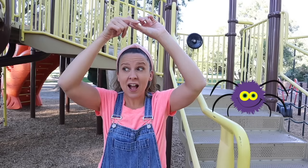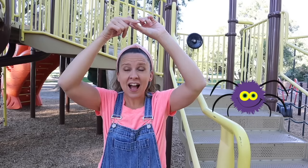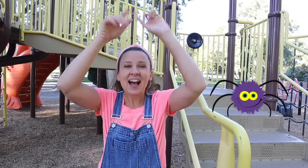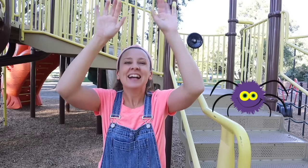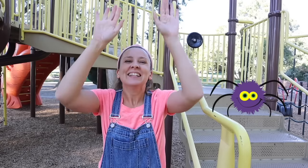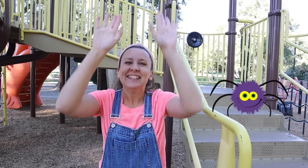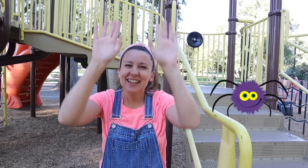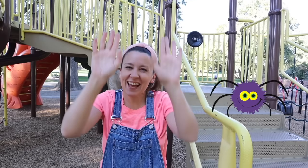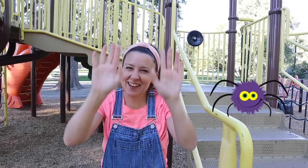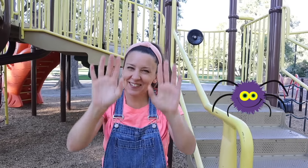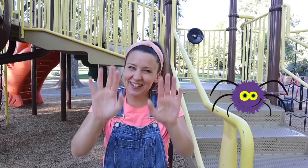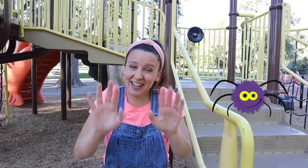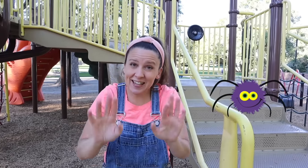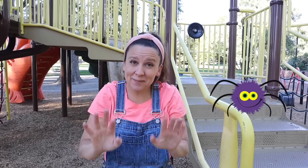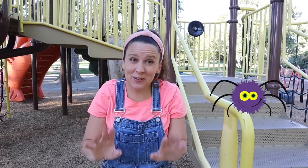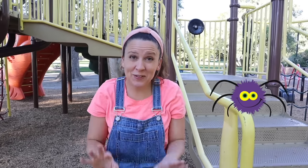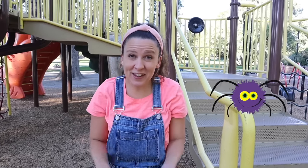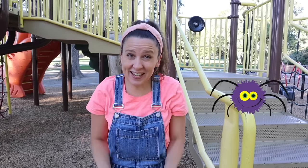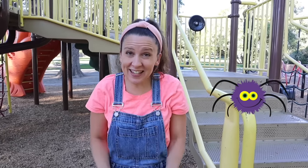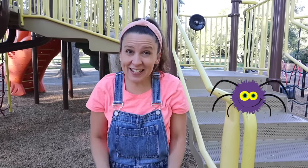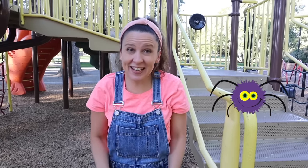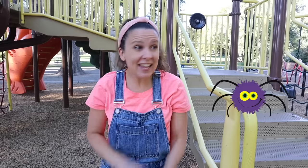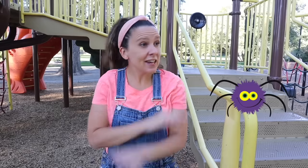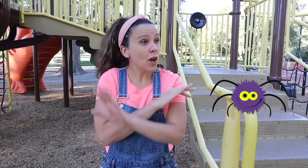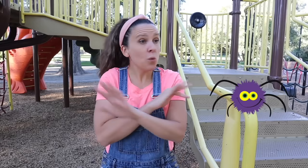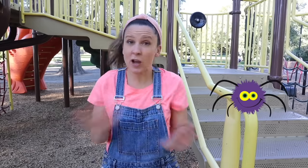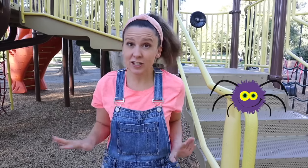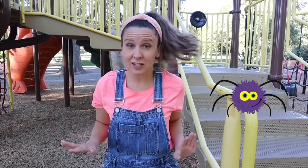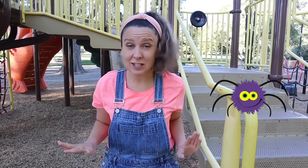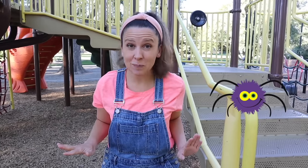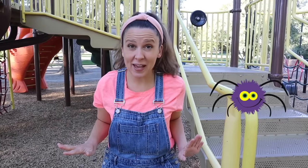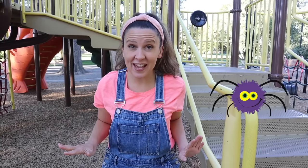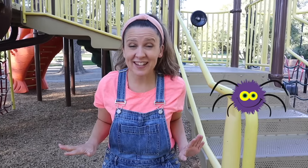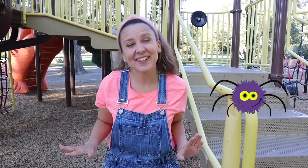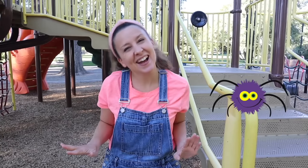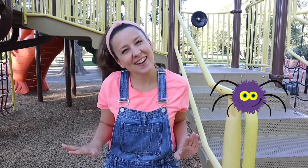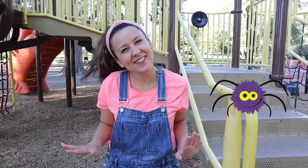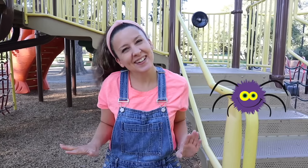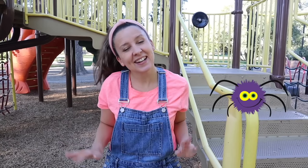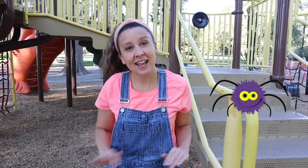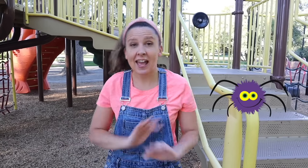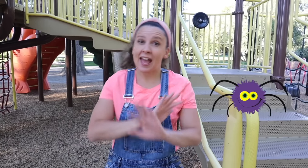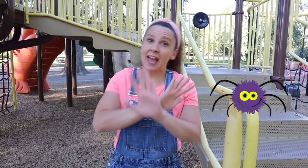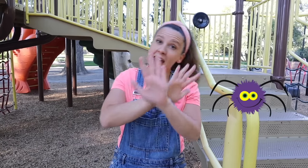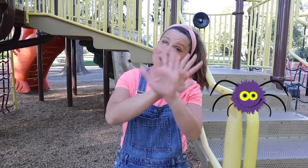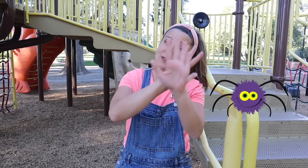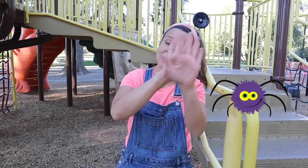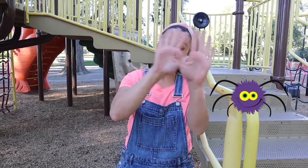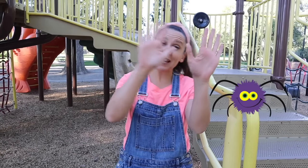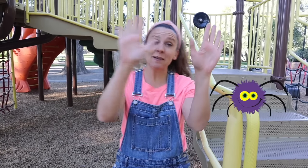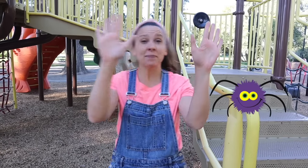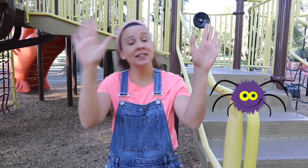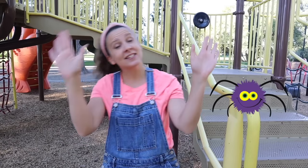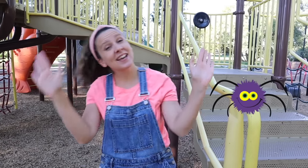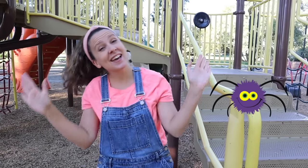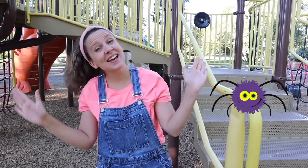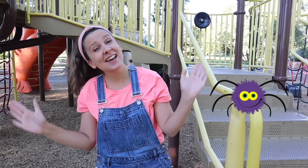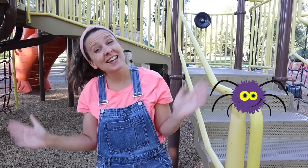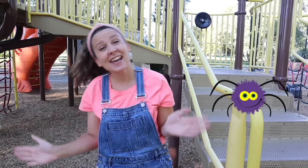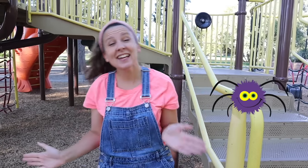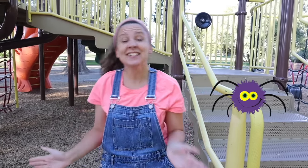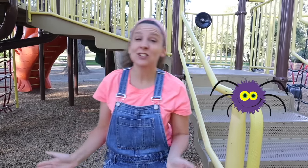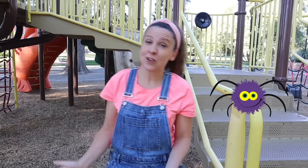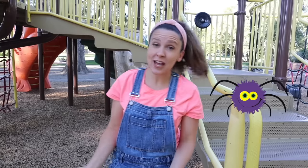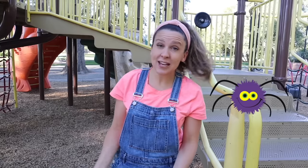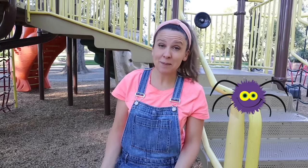spout. Down came the rain and washed the spider out. Out came the